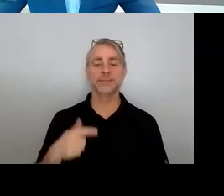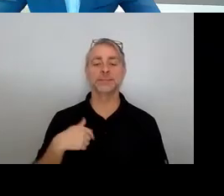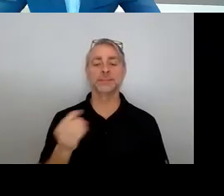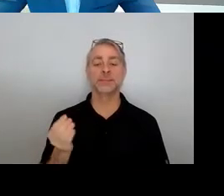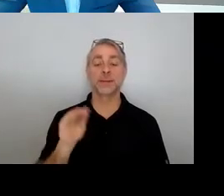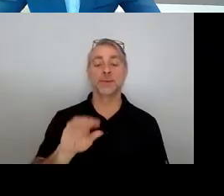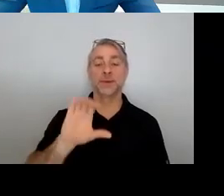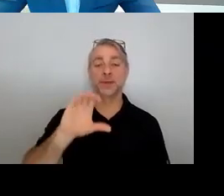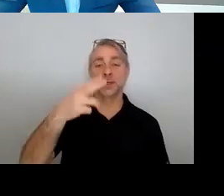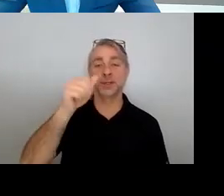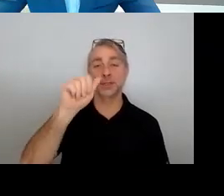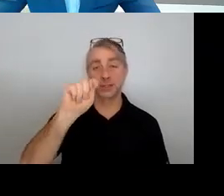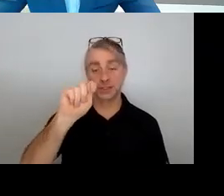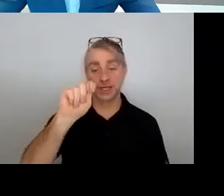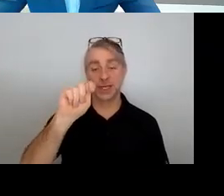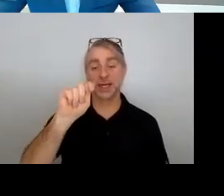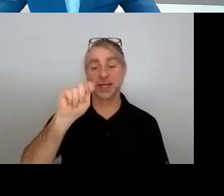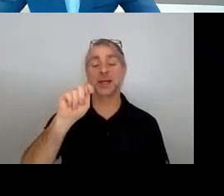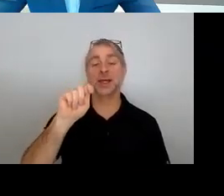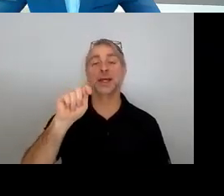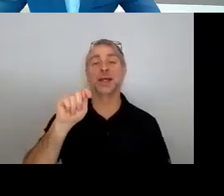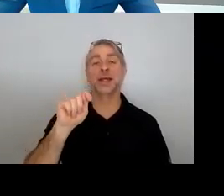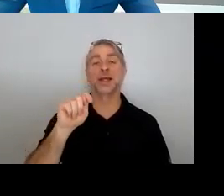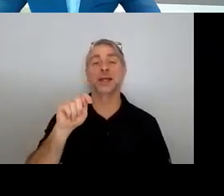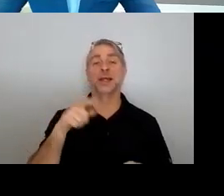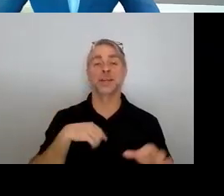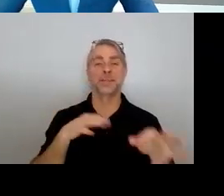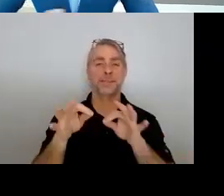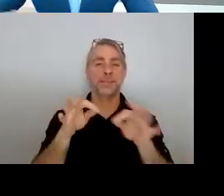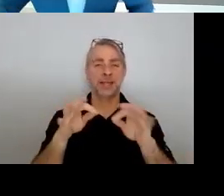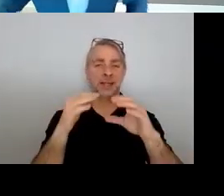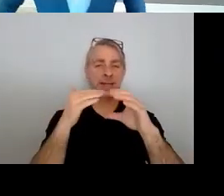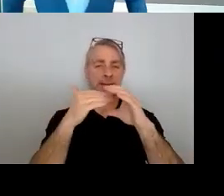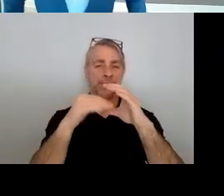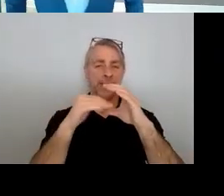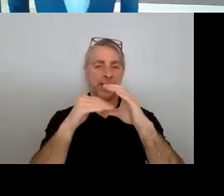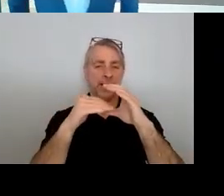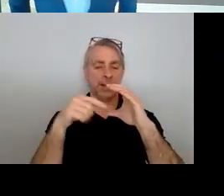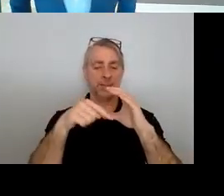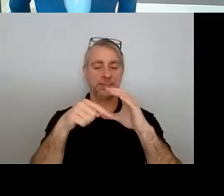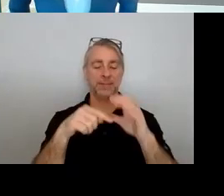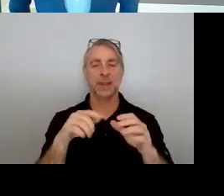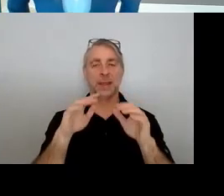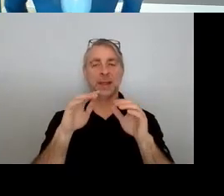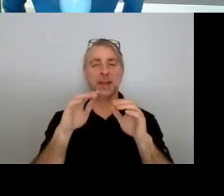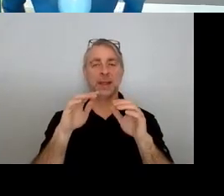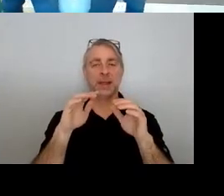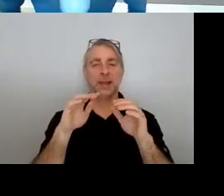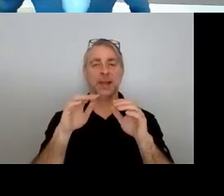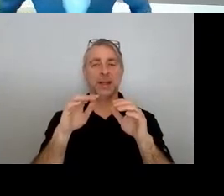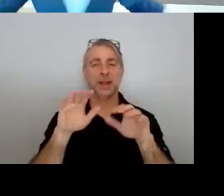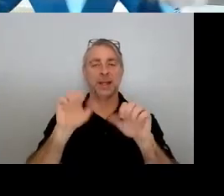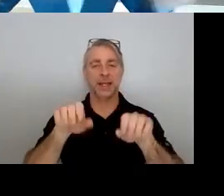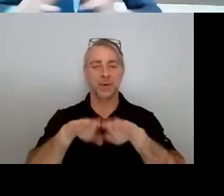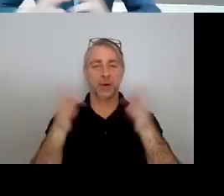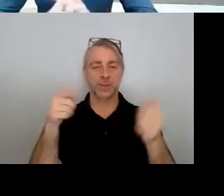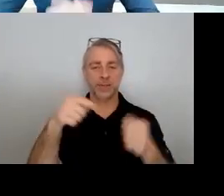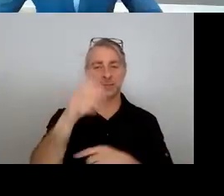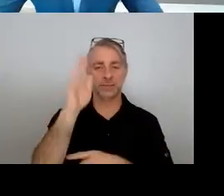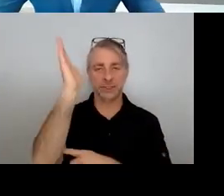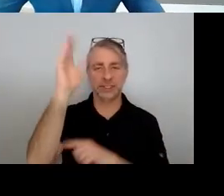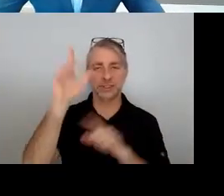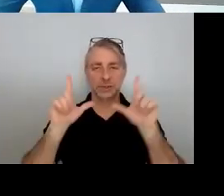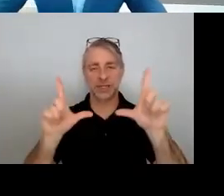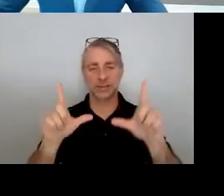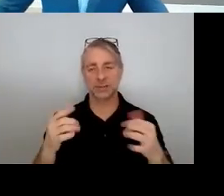from that the email message you received earlier, how to access the slides. So let's take our break.